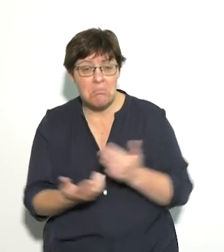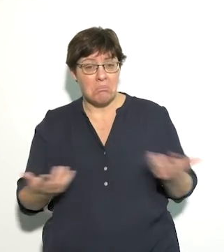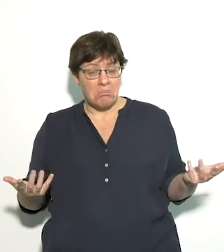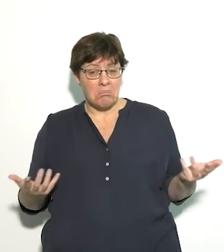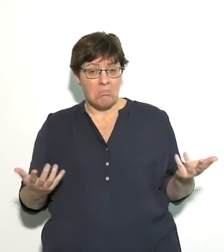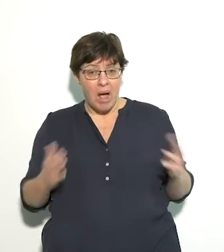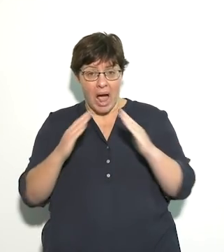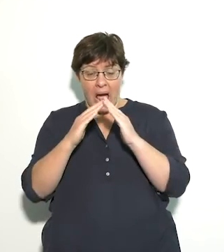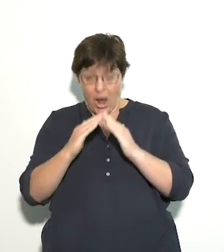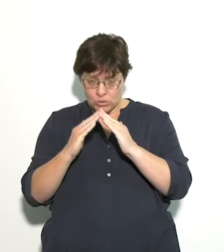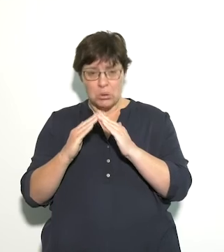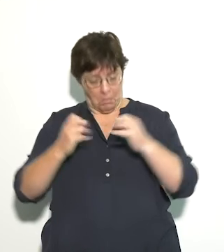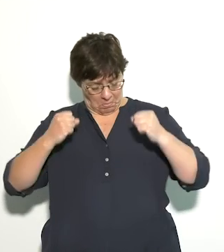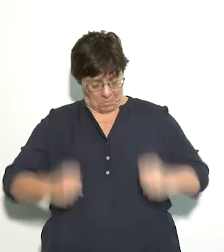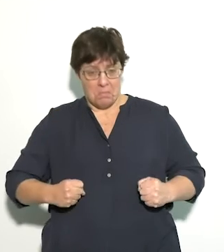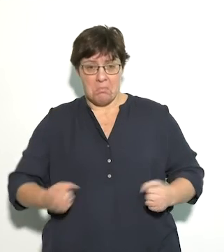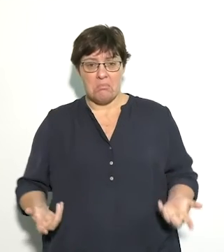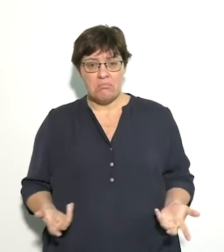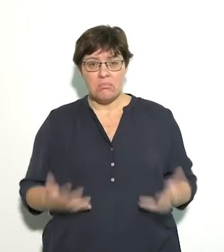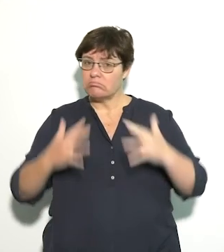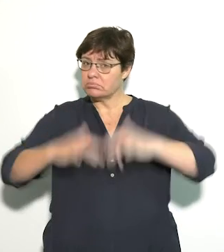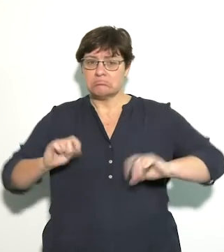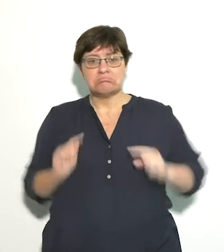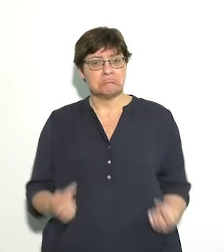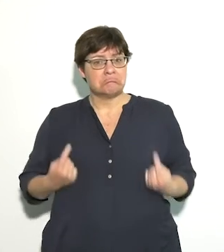He couldn't blow the house down.